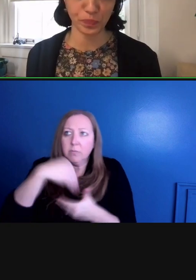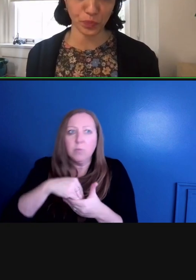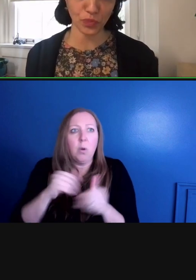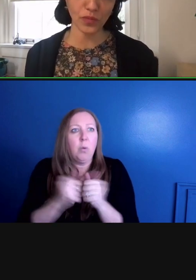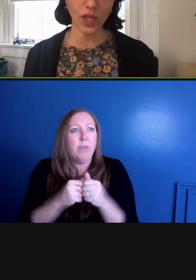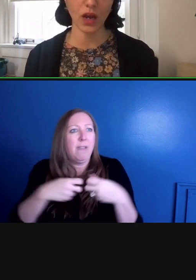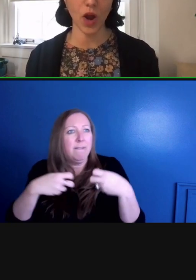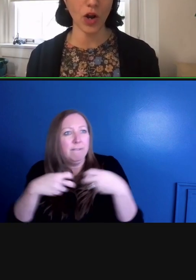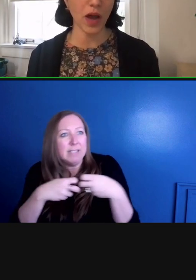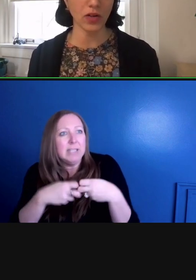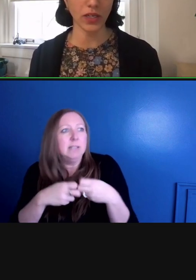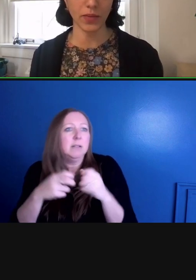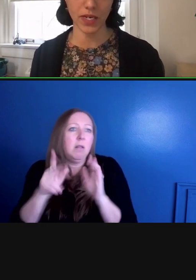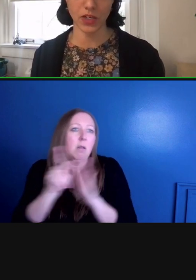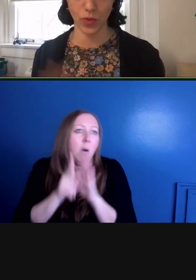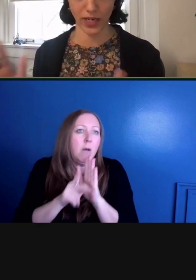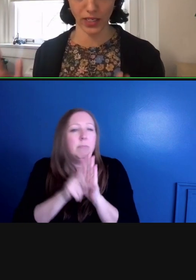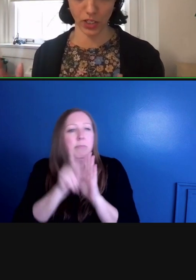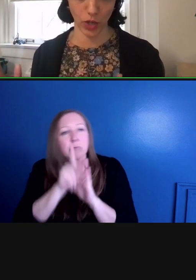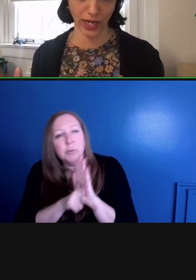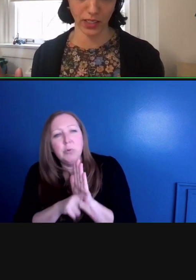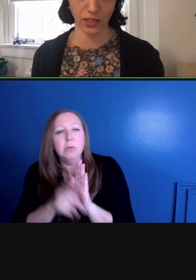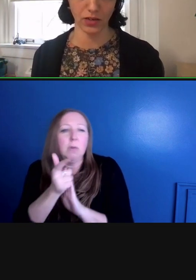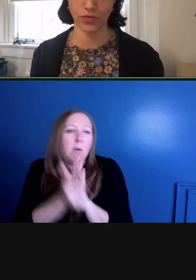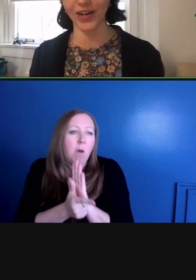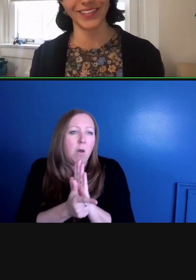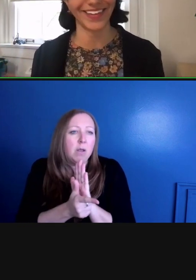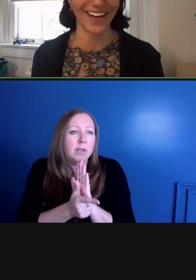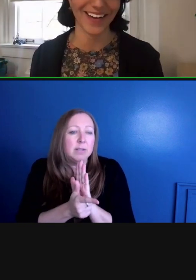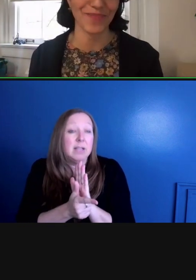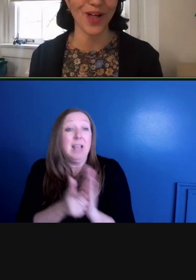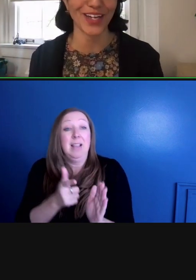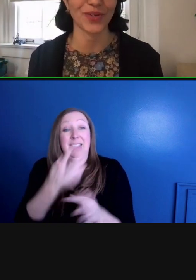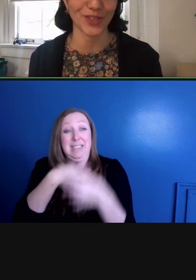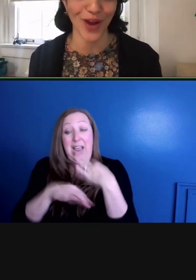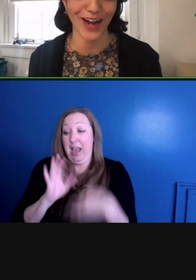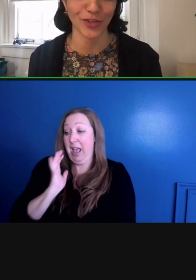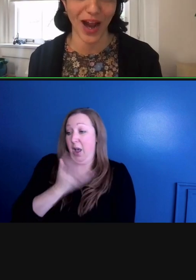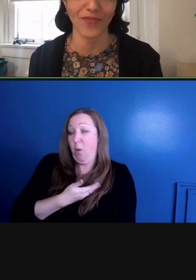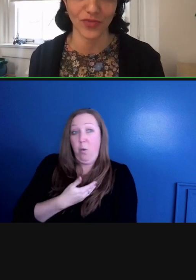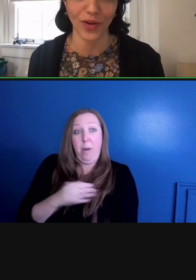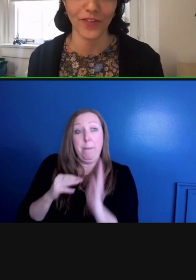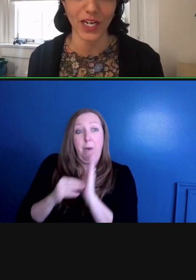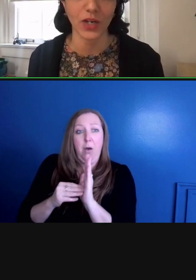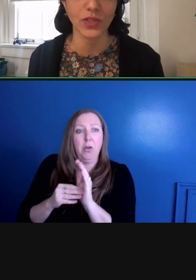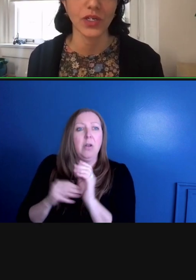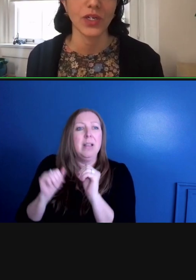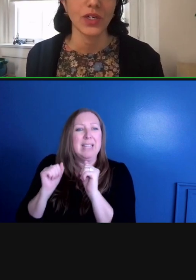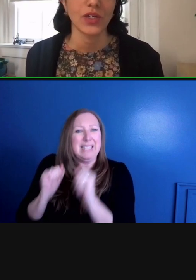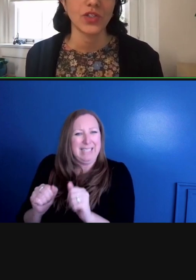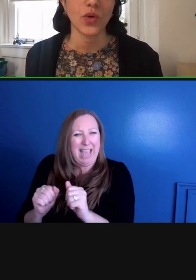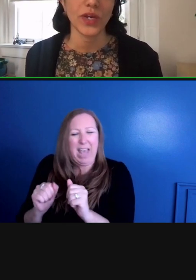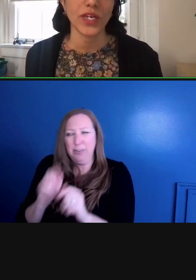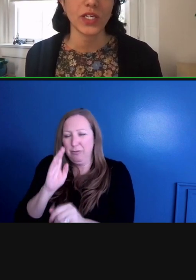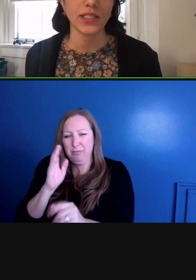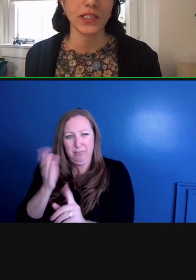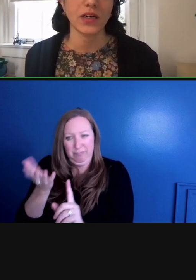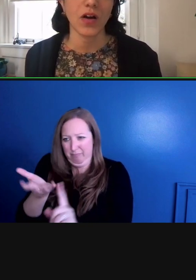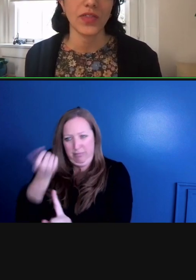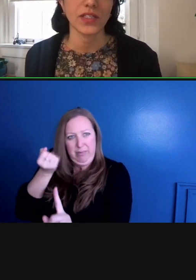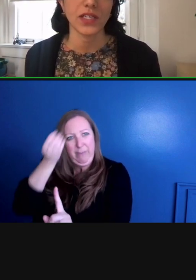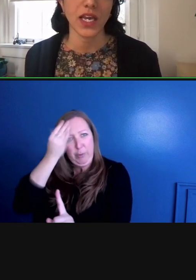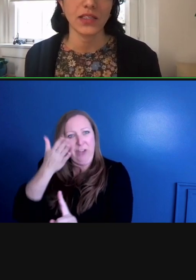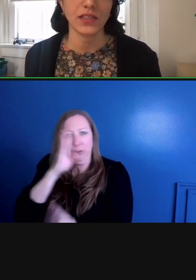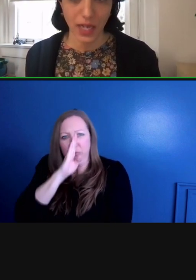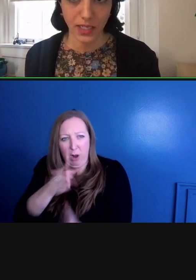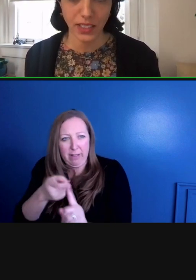video, our model can be directly applied to extract graphs from videos. So we tested